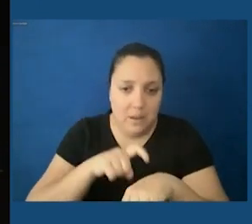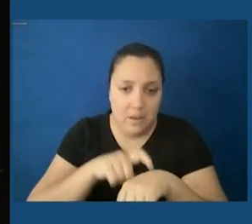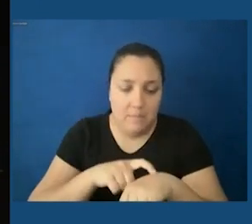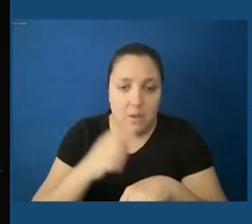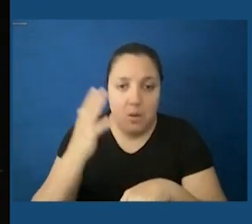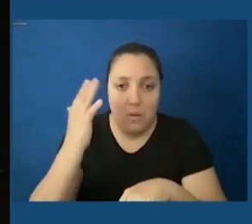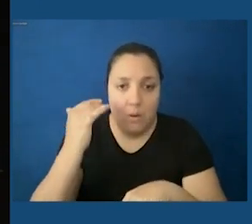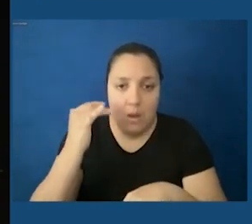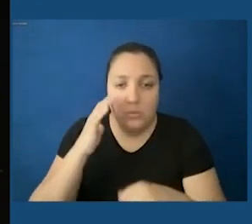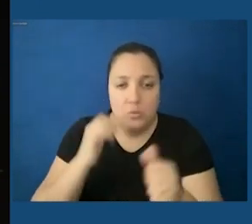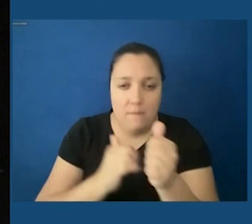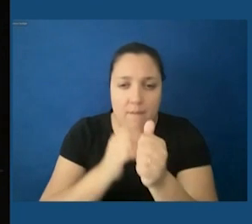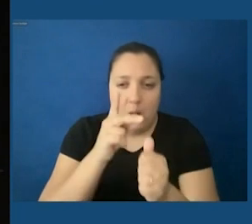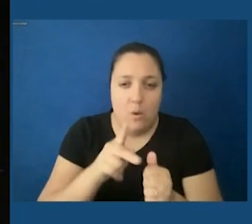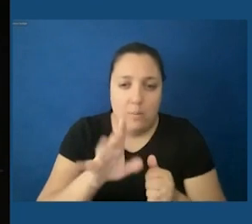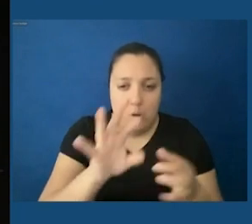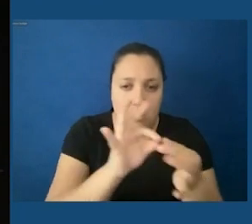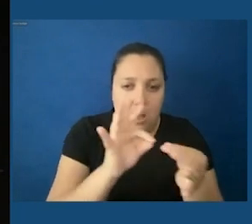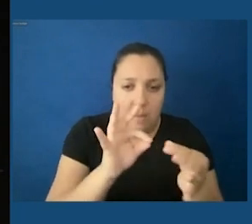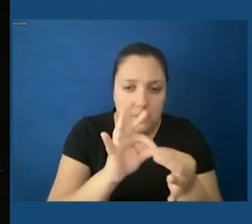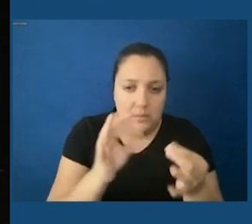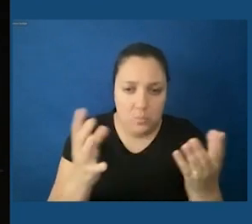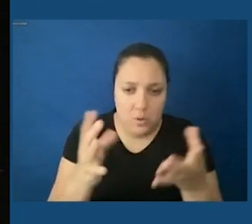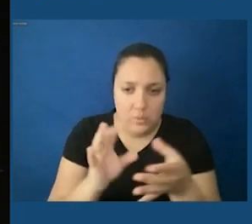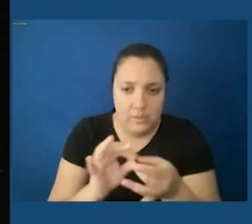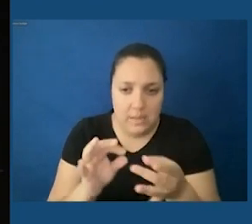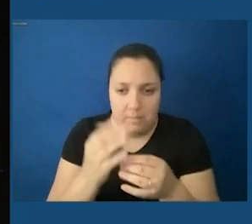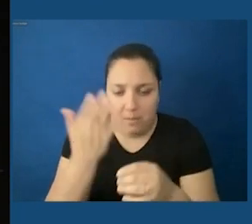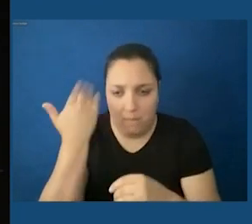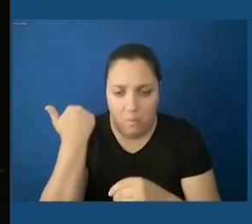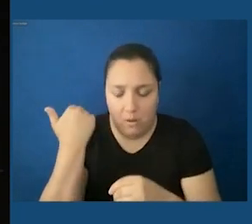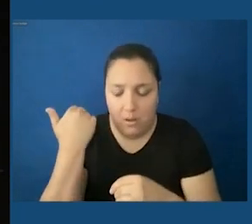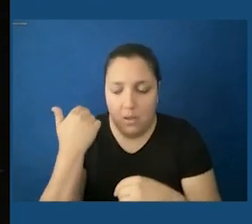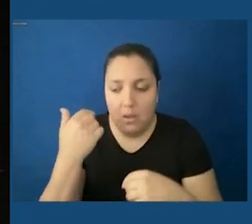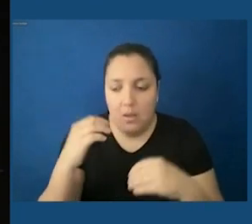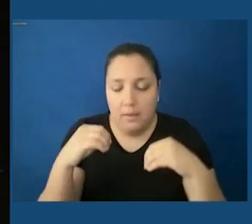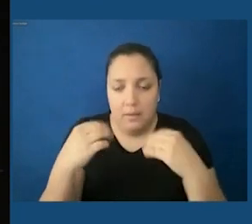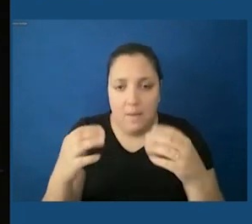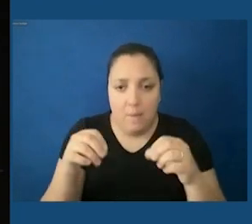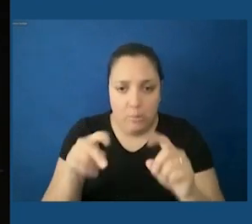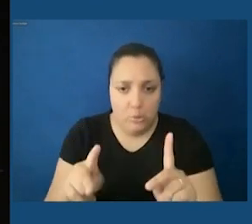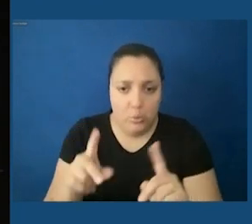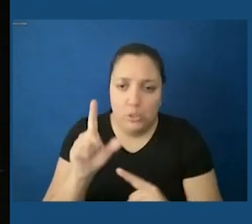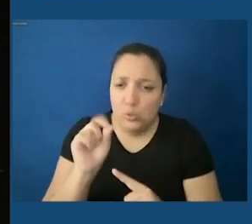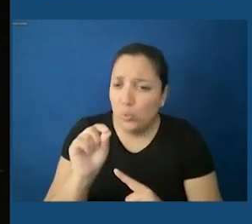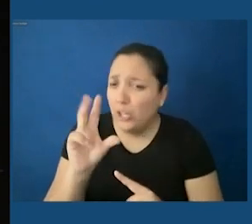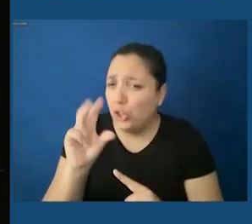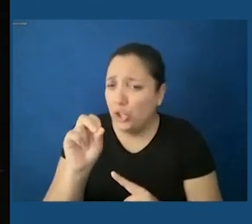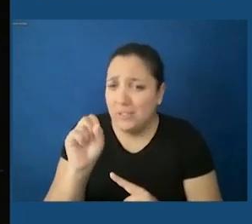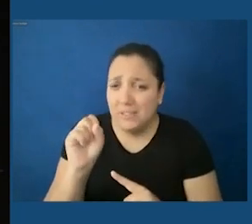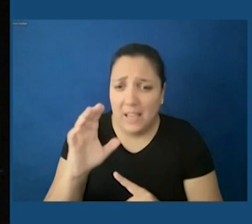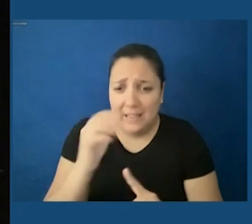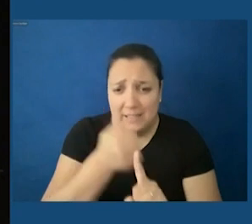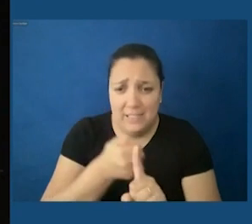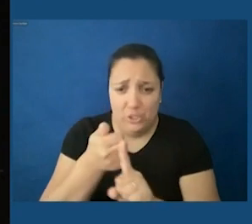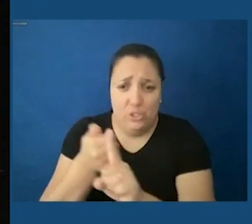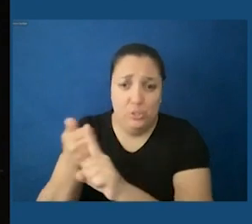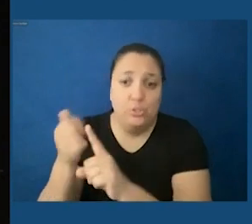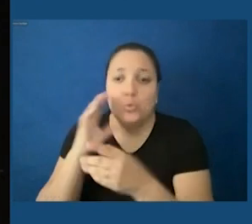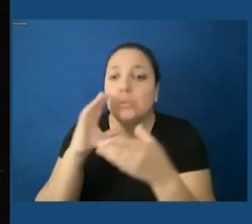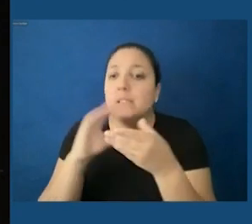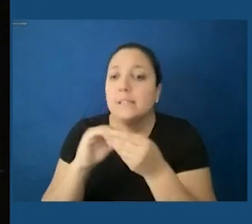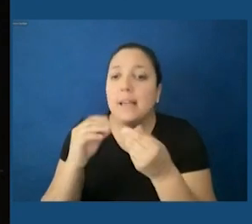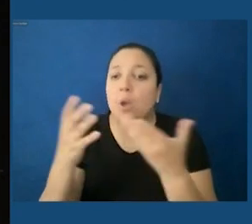up your comments and what I was saying before, give an opportunity in 20, 30 seconds for each of you to say what you would